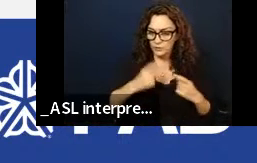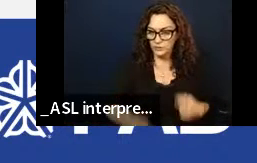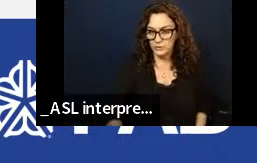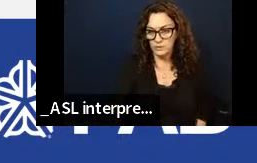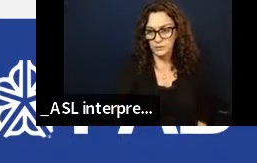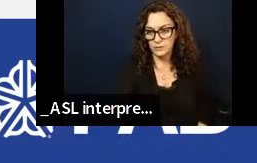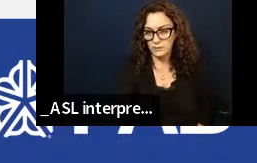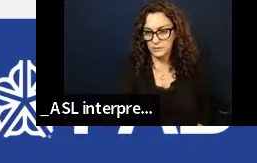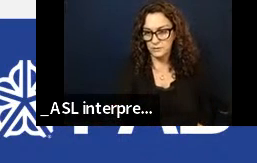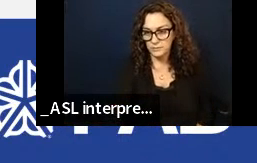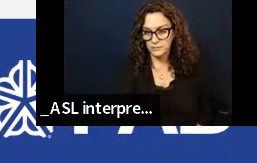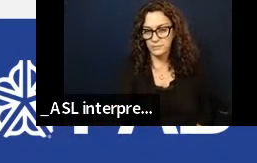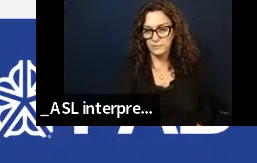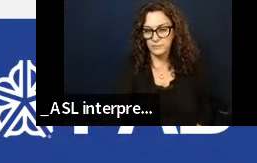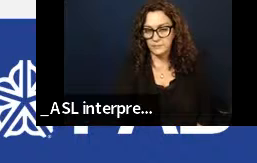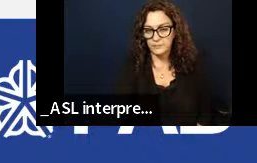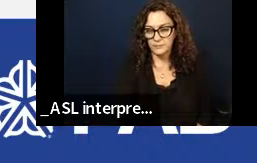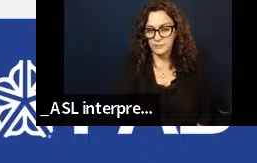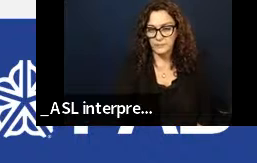need to address.